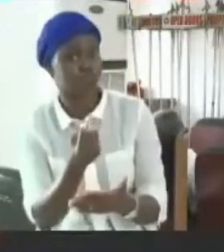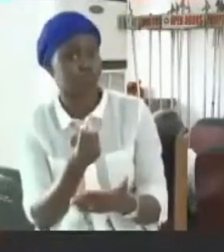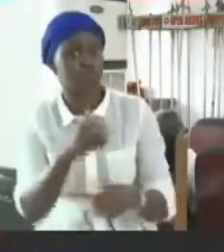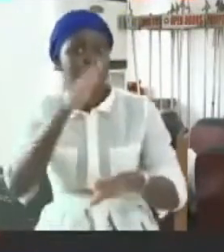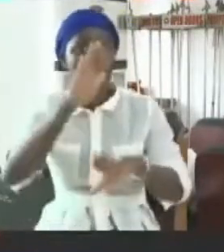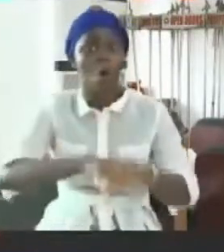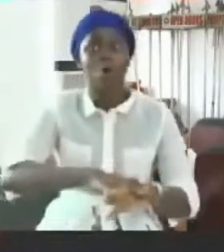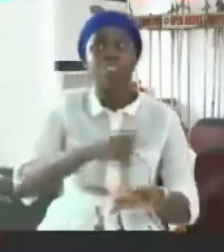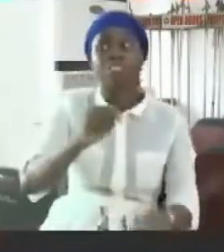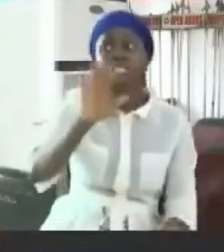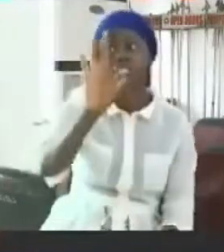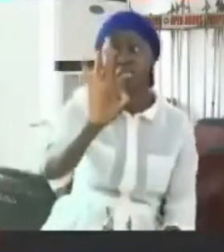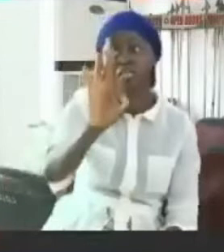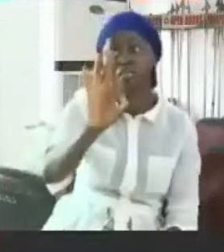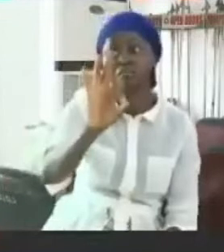Undenied.